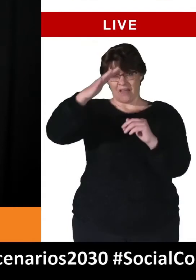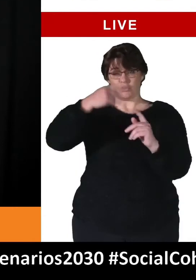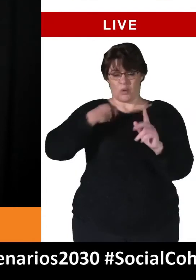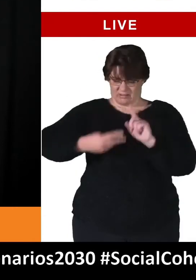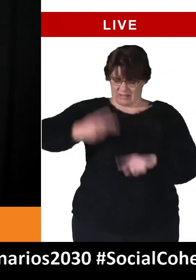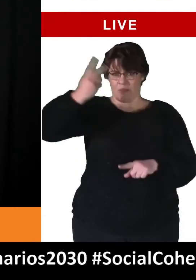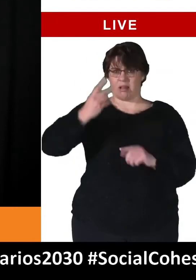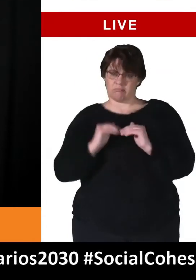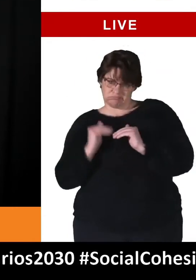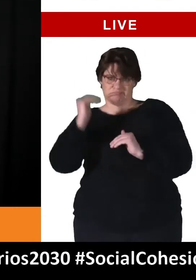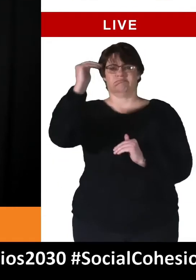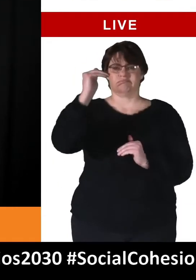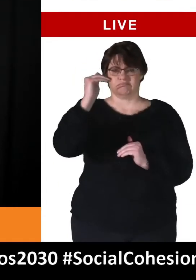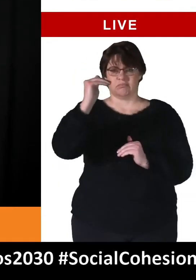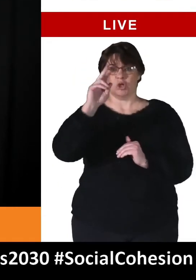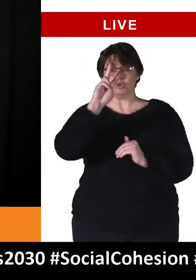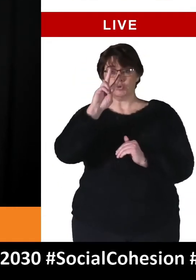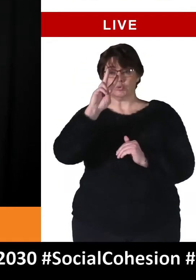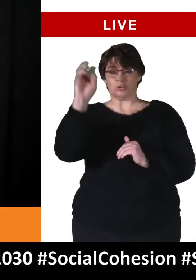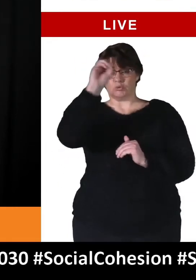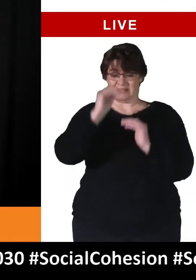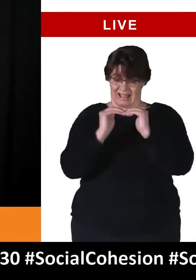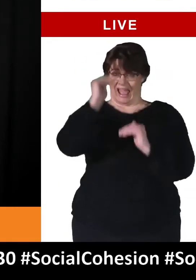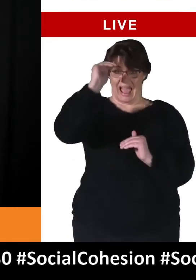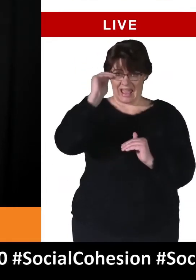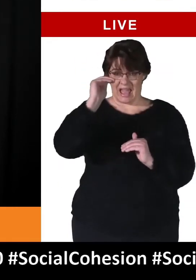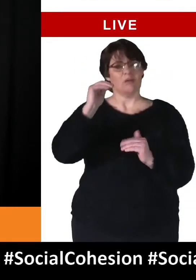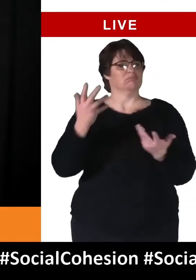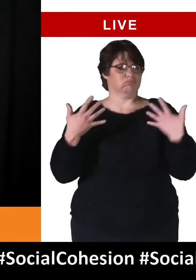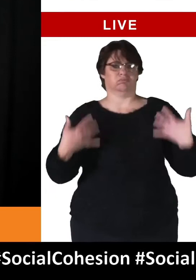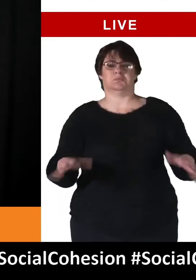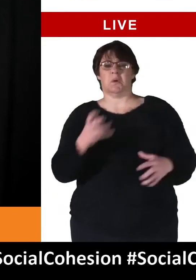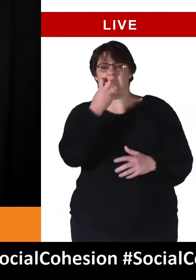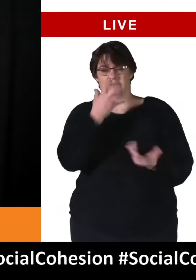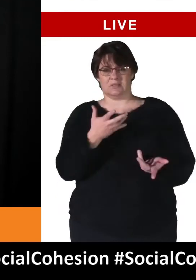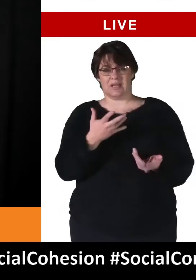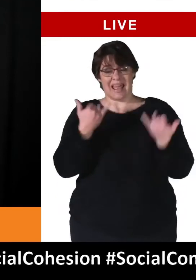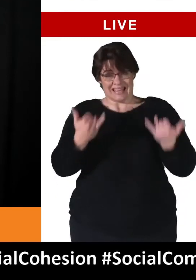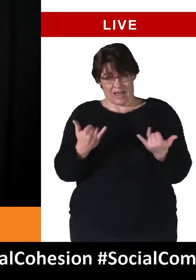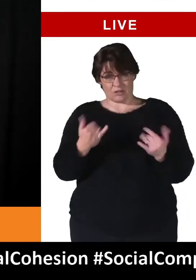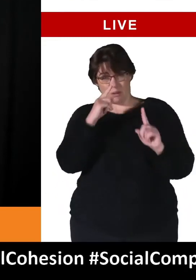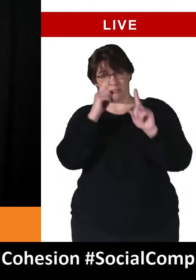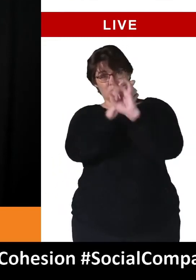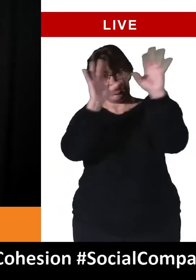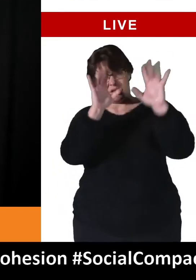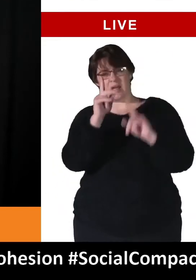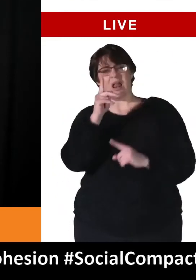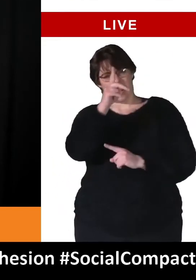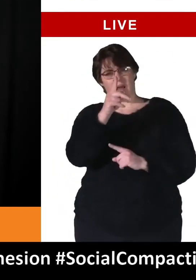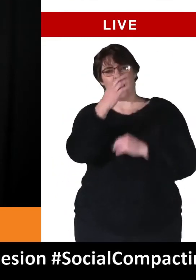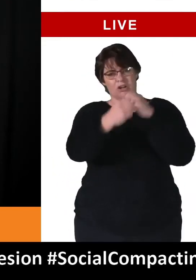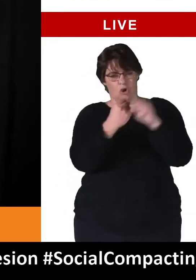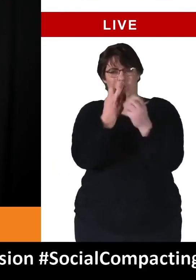already overshot 2 degrees as a country. On the current emissions trajectory, we will be facing more